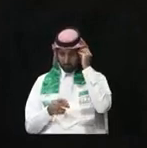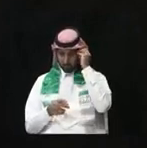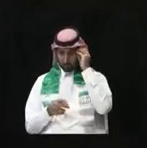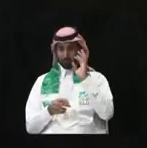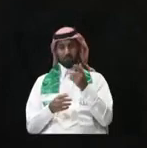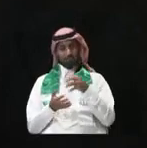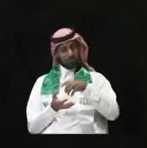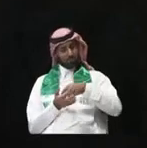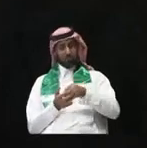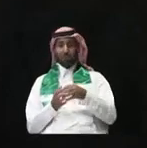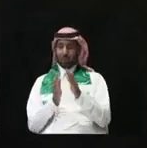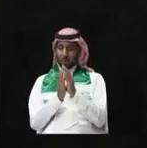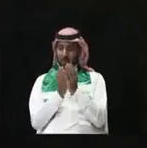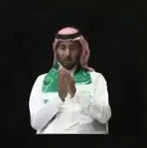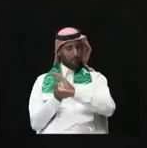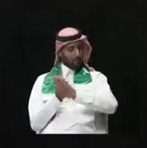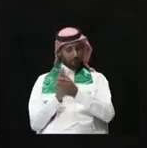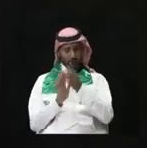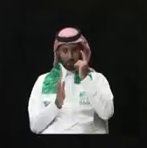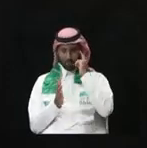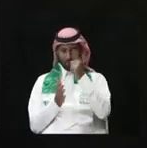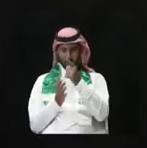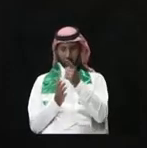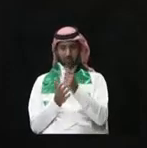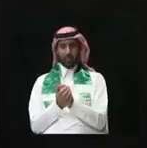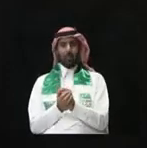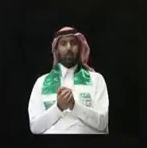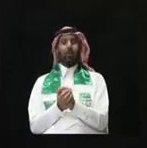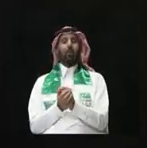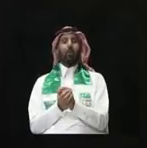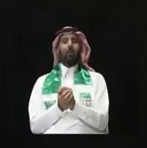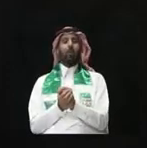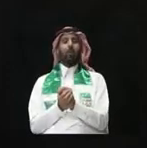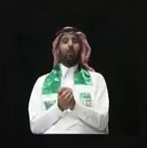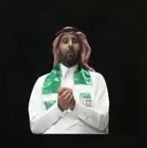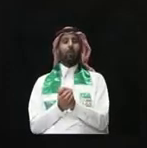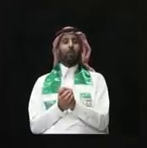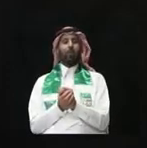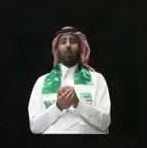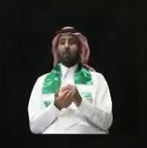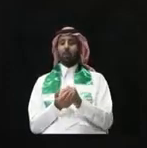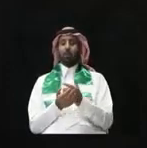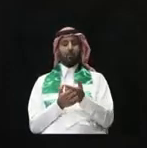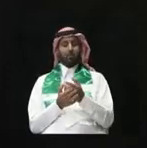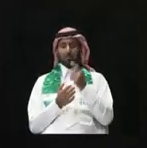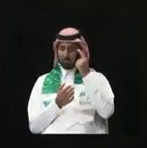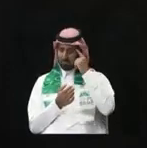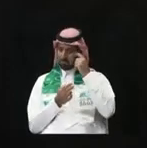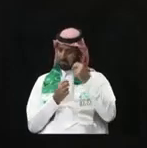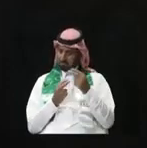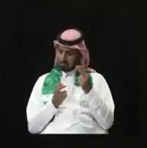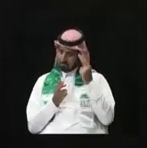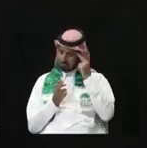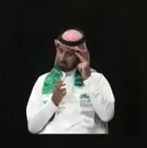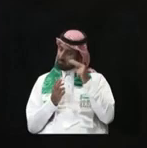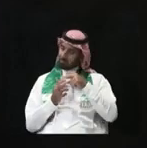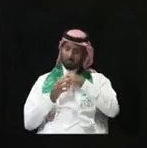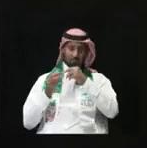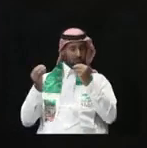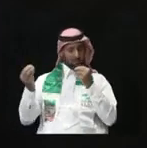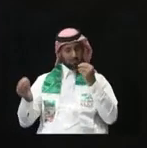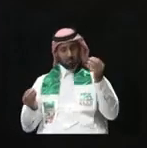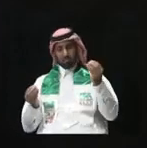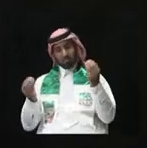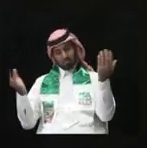Major change in information. It is accessible to all. What is the meaning of accessible? It means